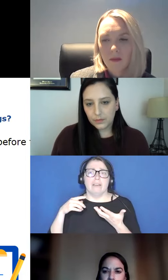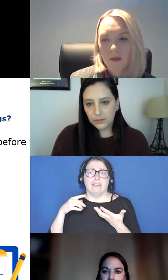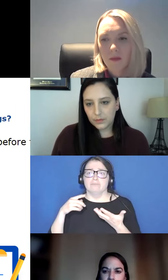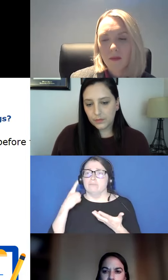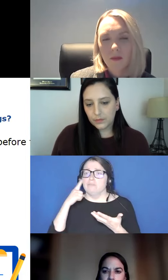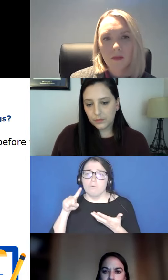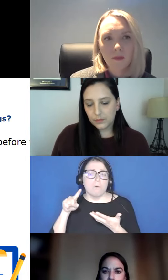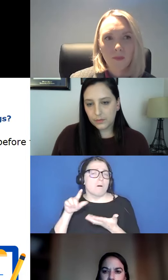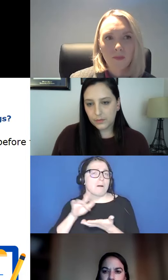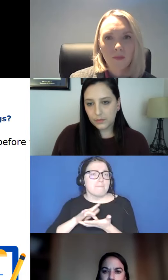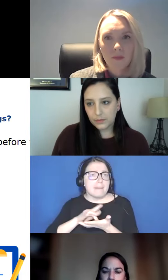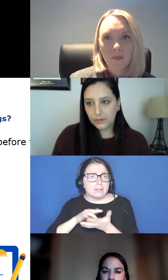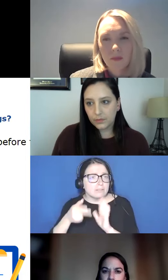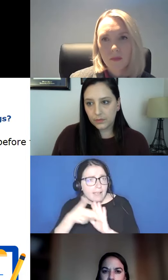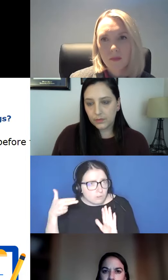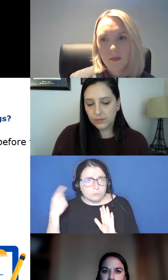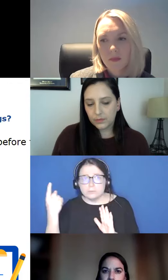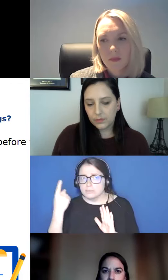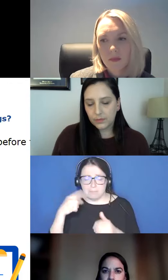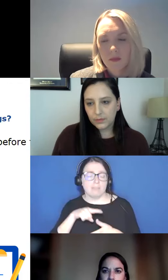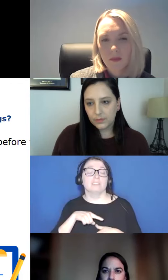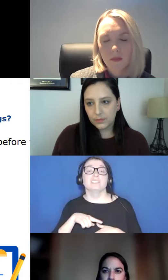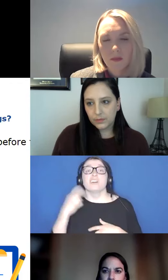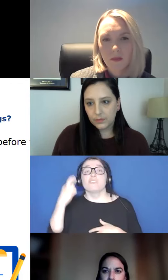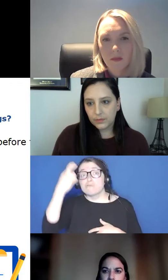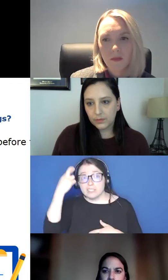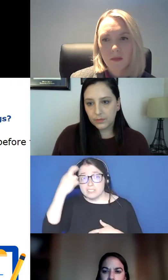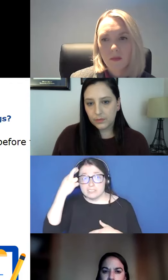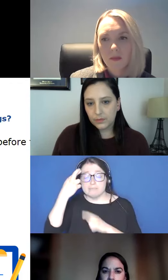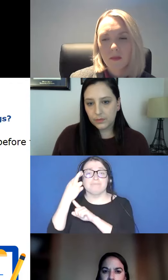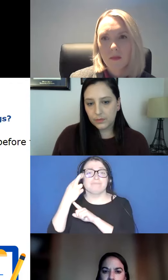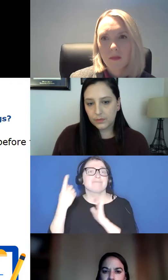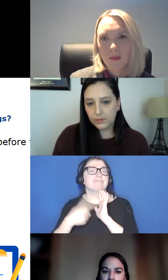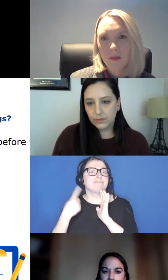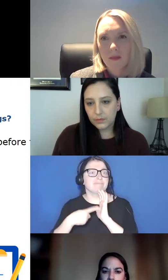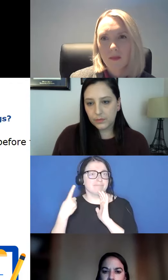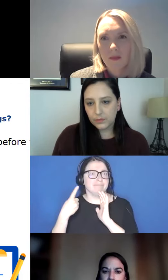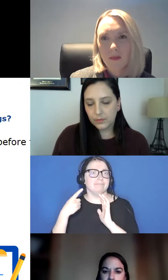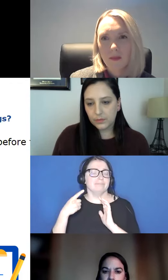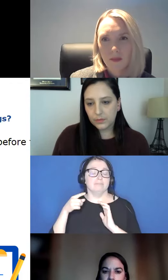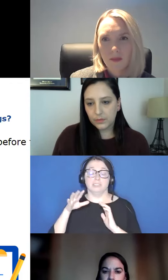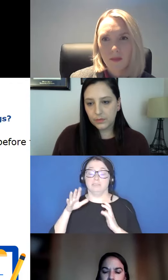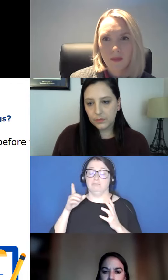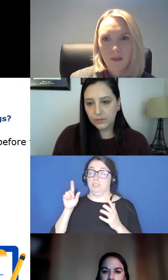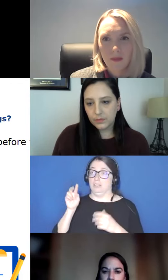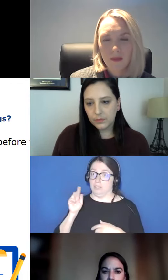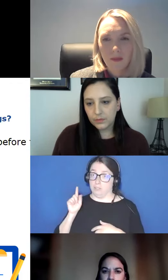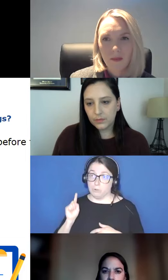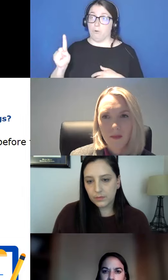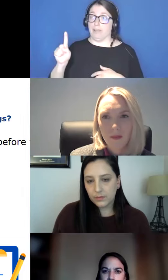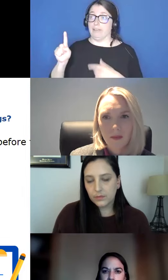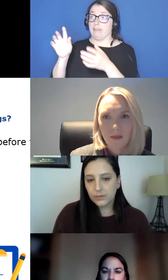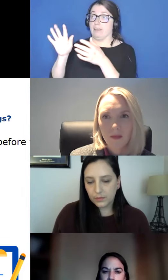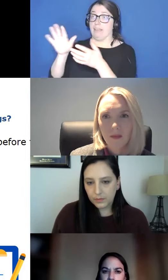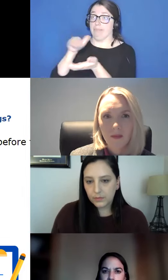reason being is sometimes some of the stuff that they might be saying might go past your head because you're just caught